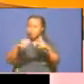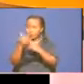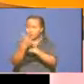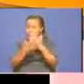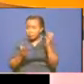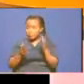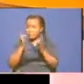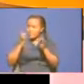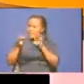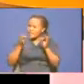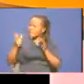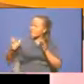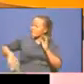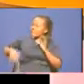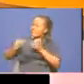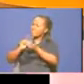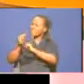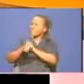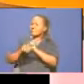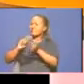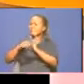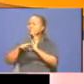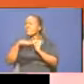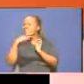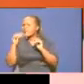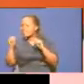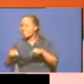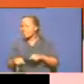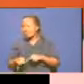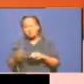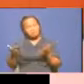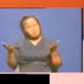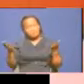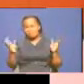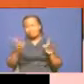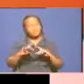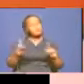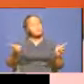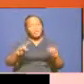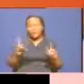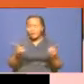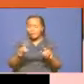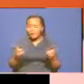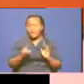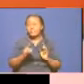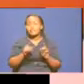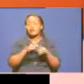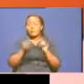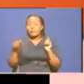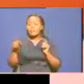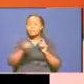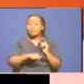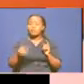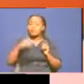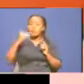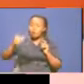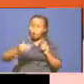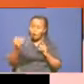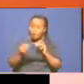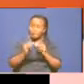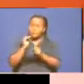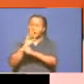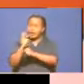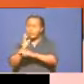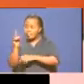it's not a life and death issue? It normally shouldn't be a life and death issue. Of course, we always advocate for transplant as early